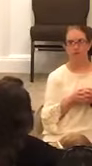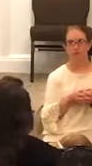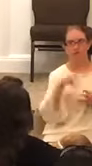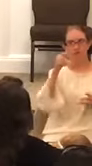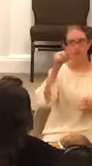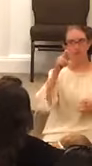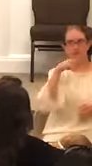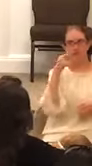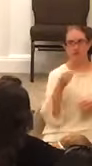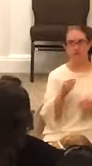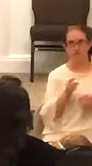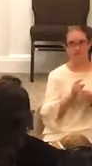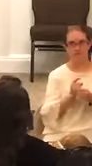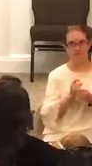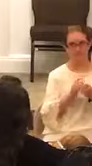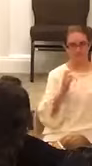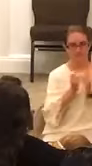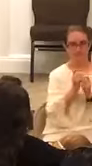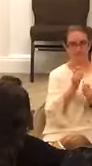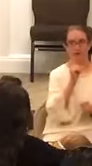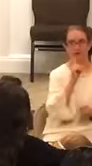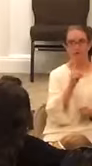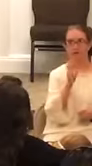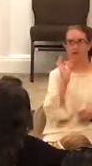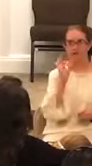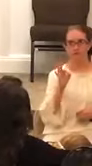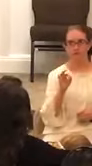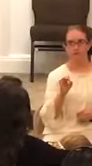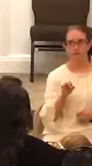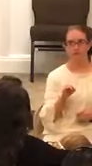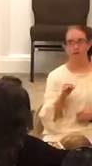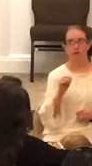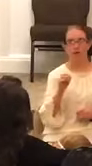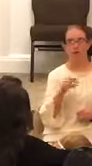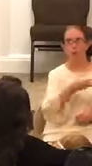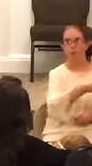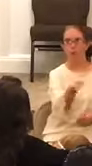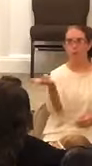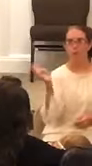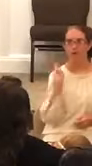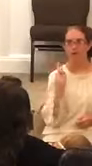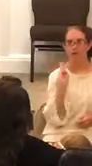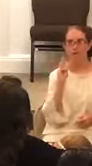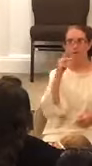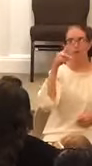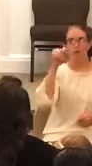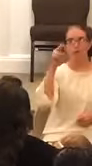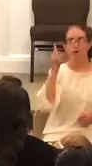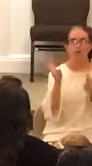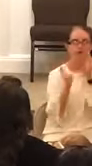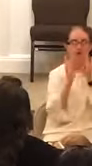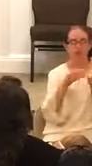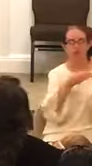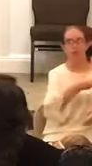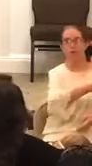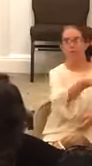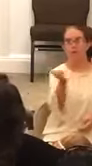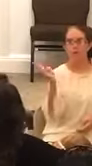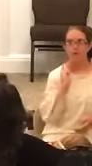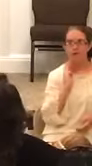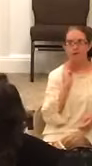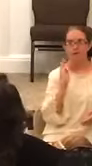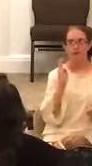Paul said some would pervert the gospel of Christ that he preached. Look at his warning to them. But though we, this is Paul talking, but though we